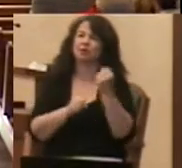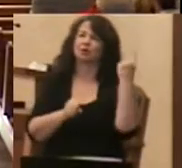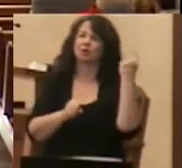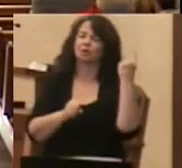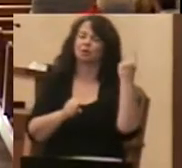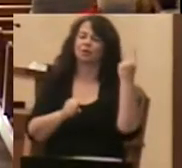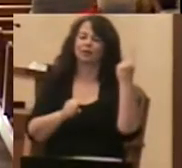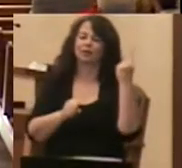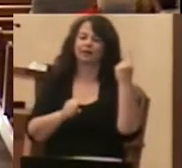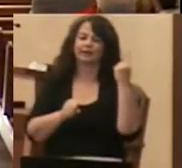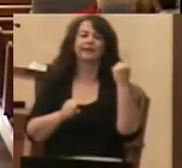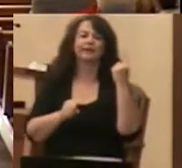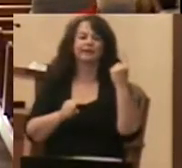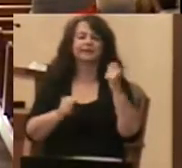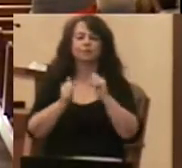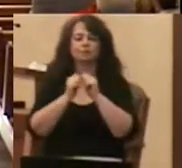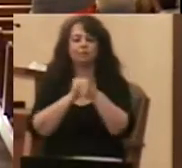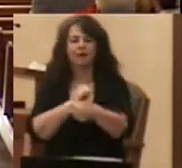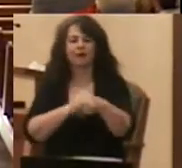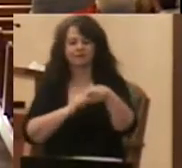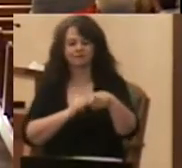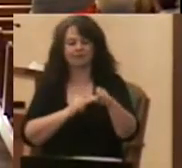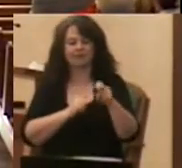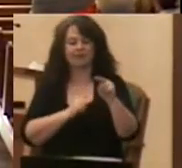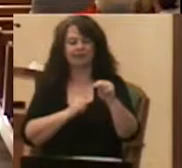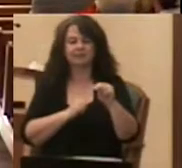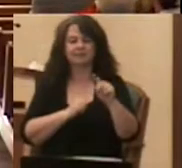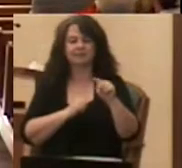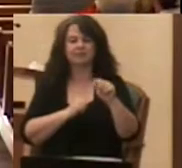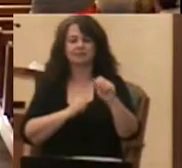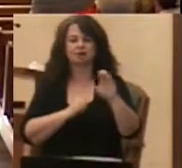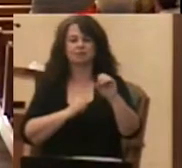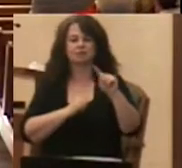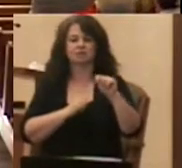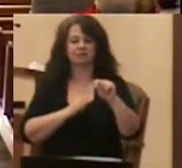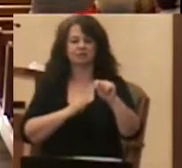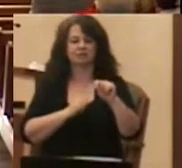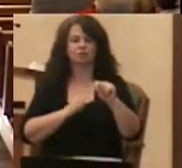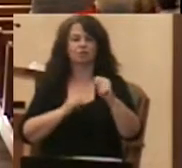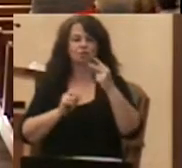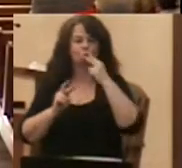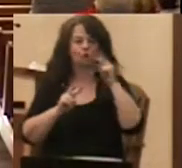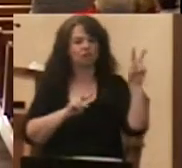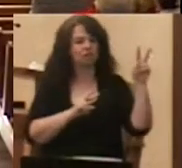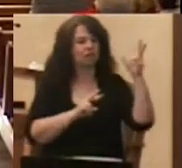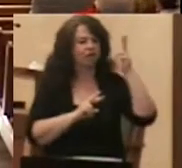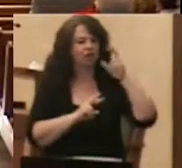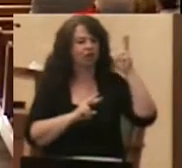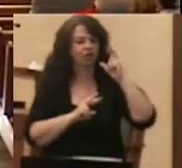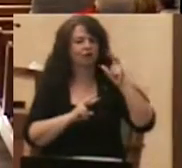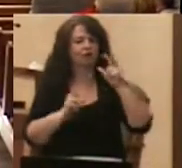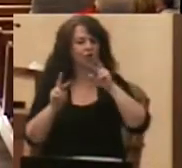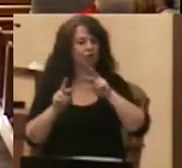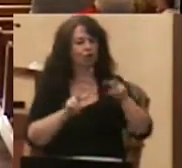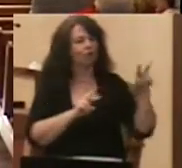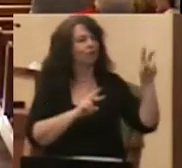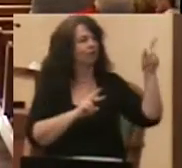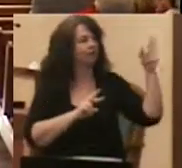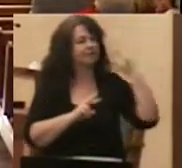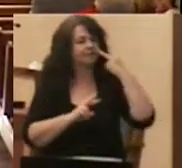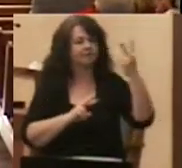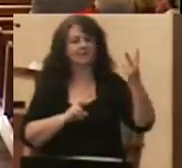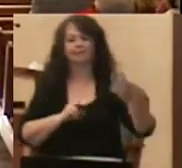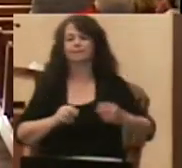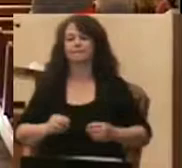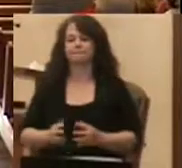goes beyond even Pentecost, but I want you to have a chance to watch and hear this video. So we'll play it now. You can look up on the screens on